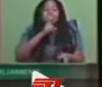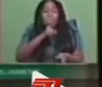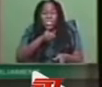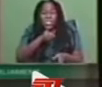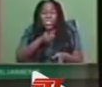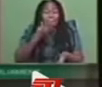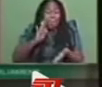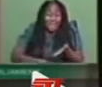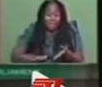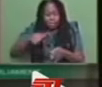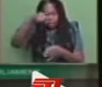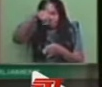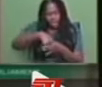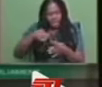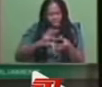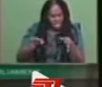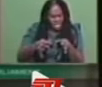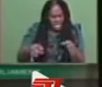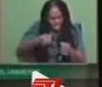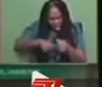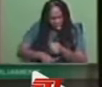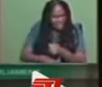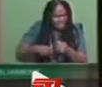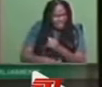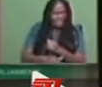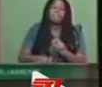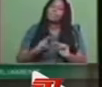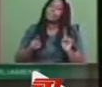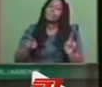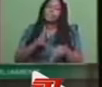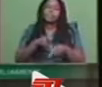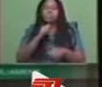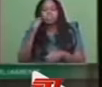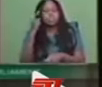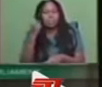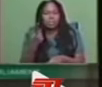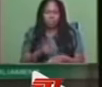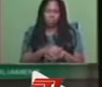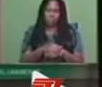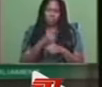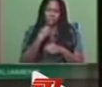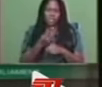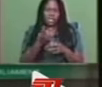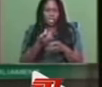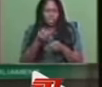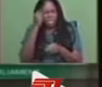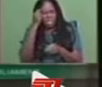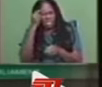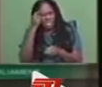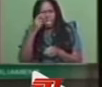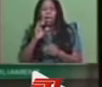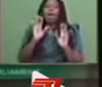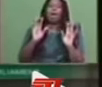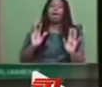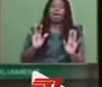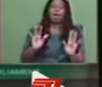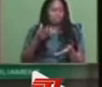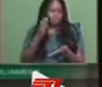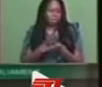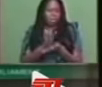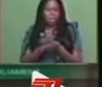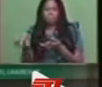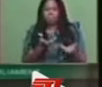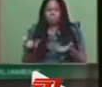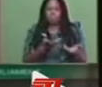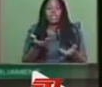want to impose this, you said because of traffic, but I ask you to think of the low-income persons and even middle-income